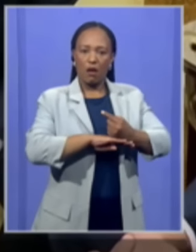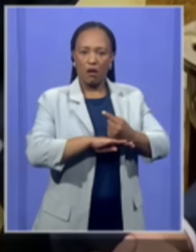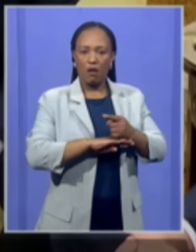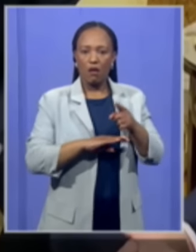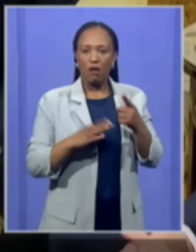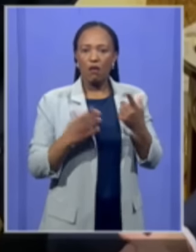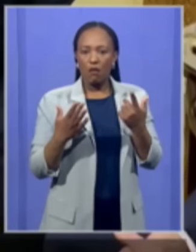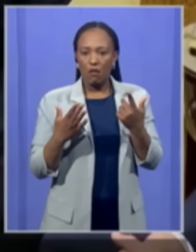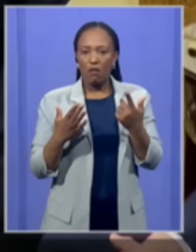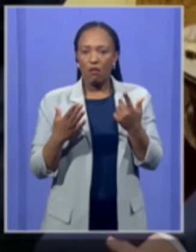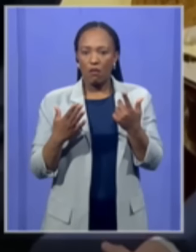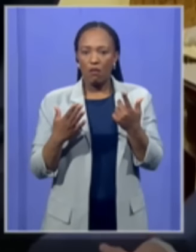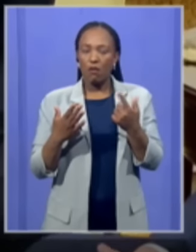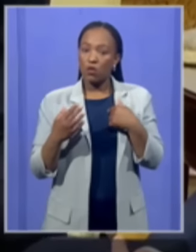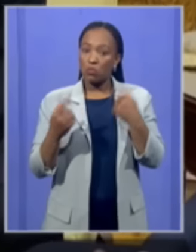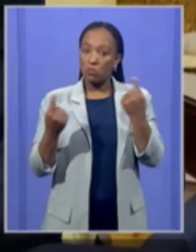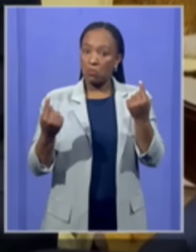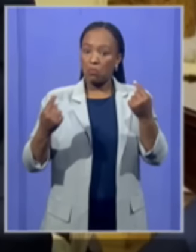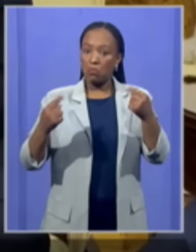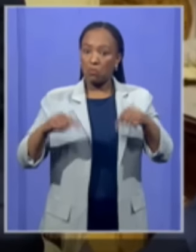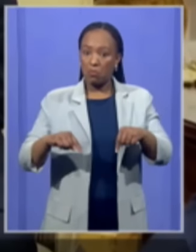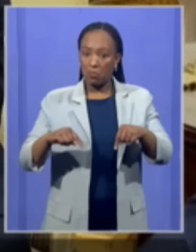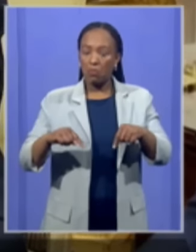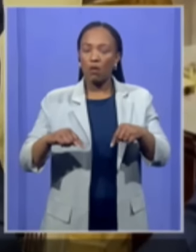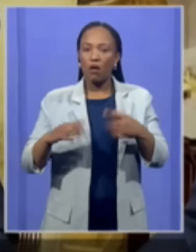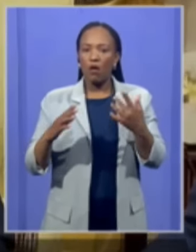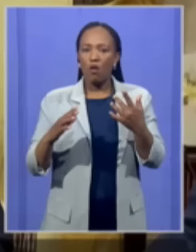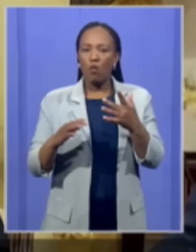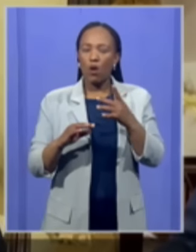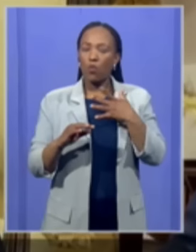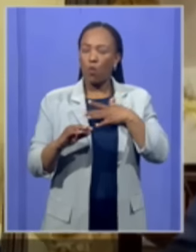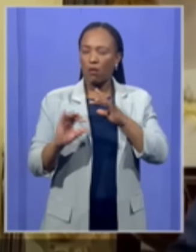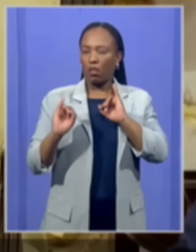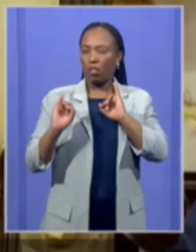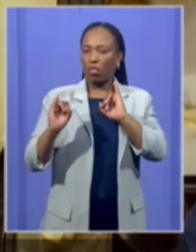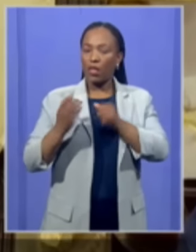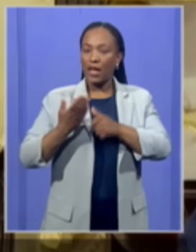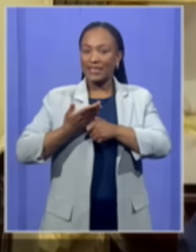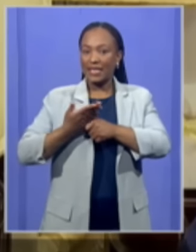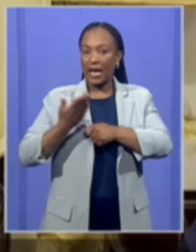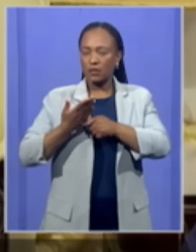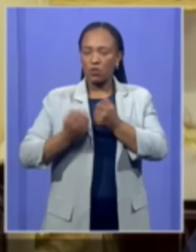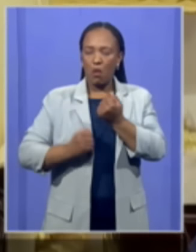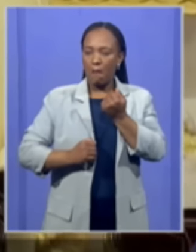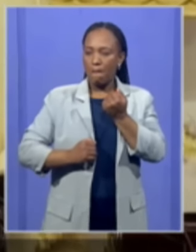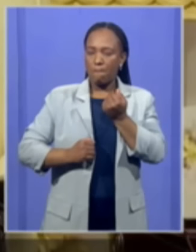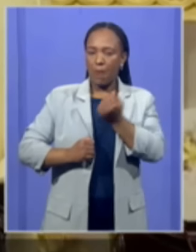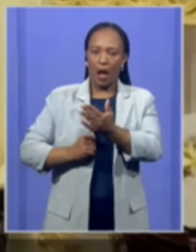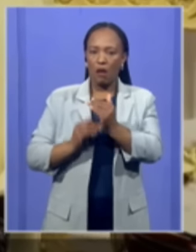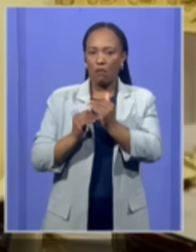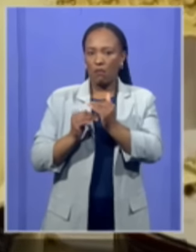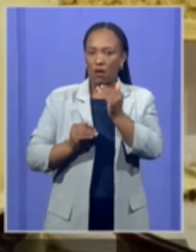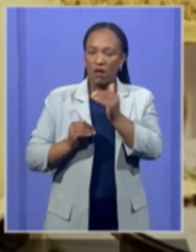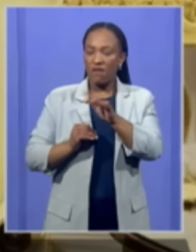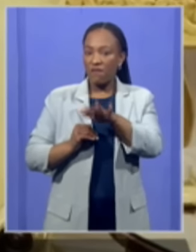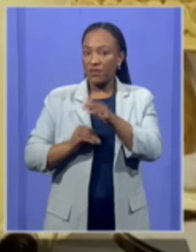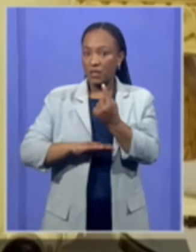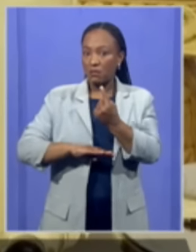be doing very severe tariffs if we don't have a deal in 50 days. Tariffs at